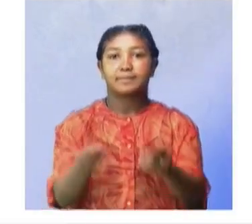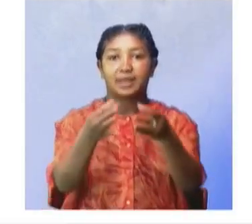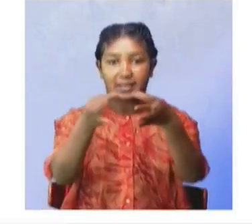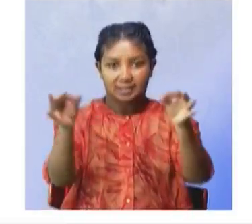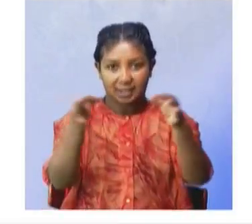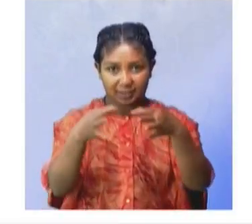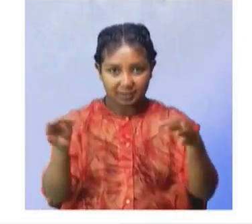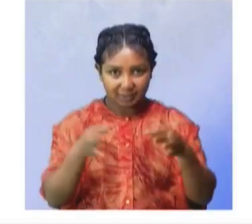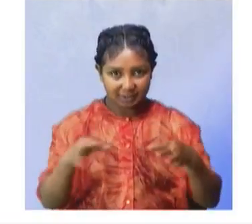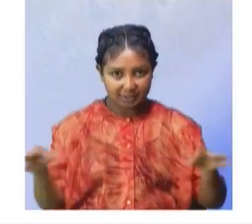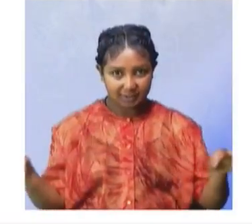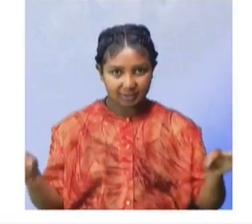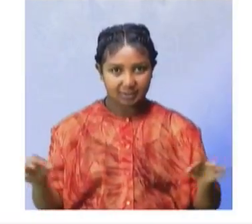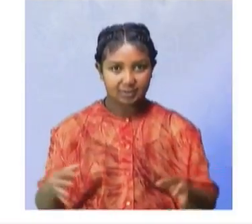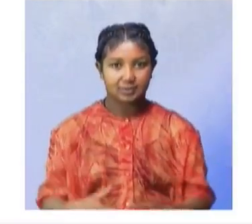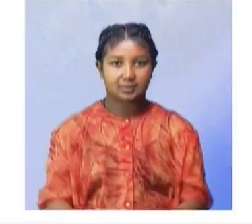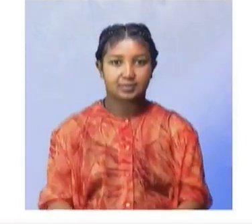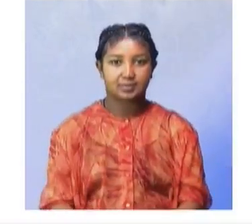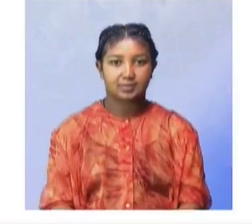sentences